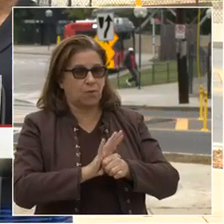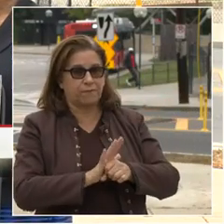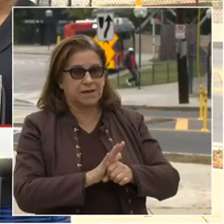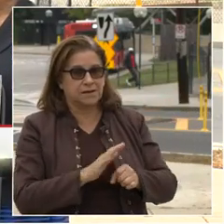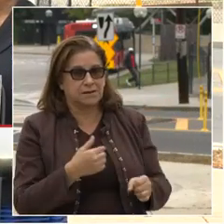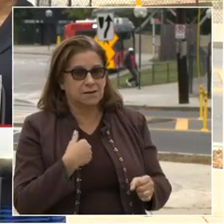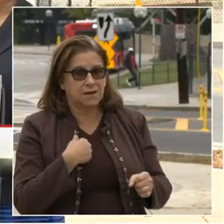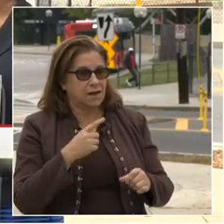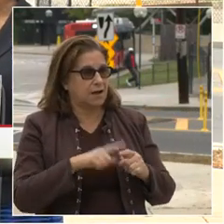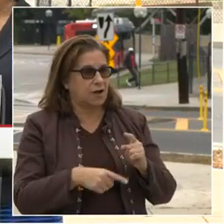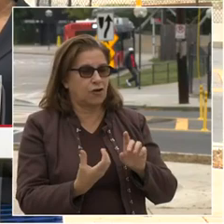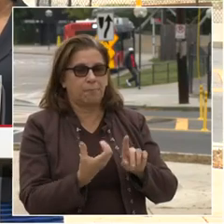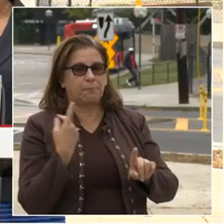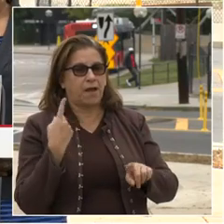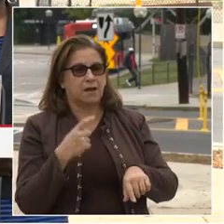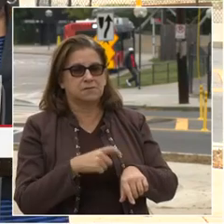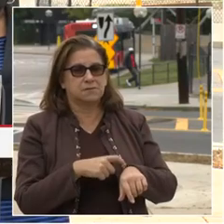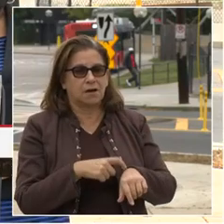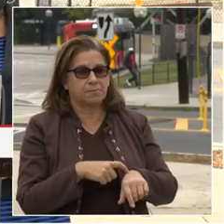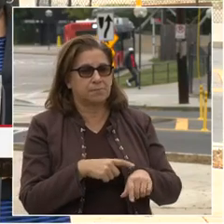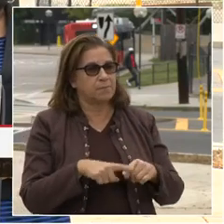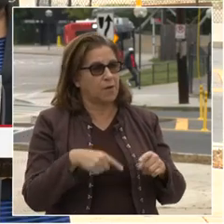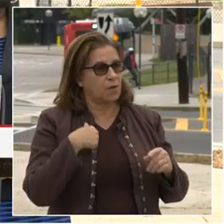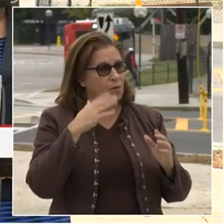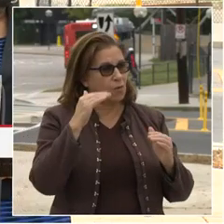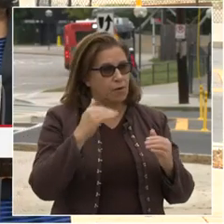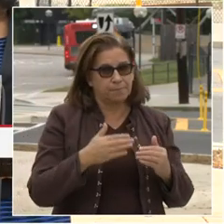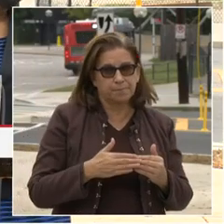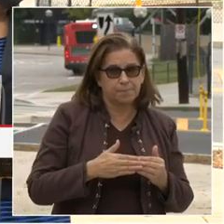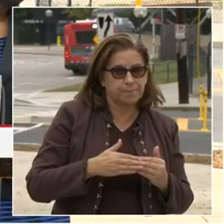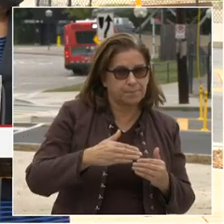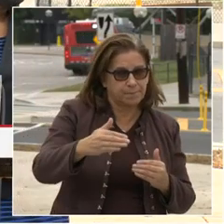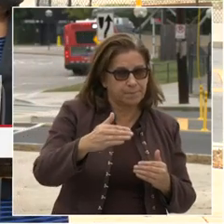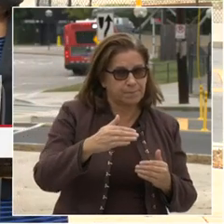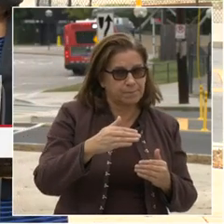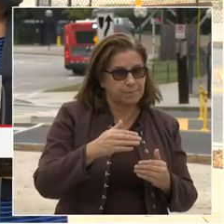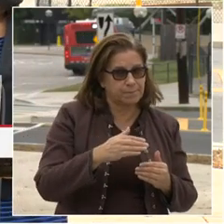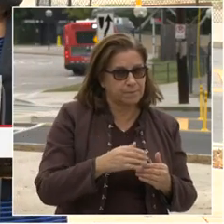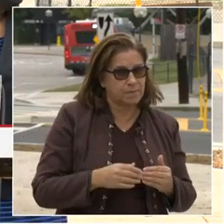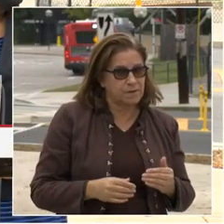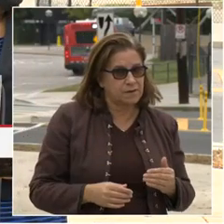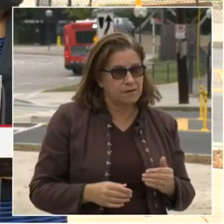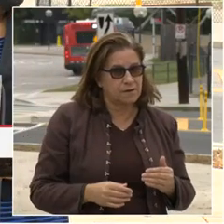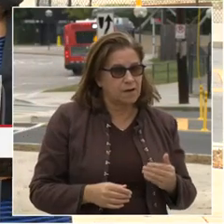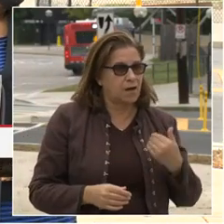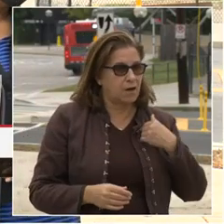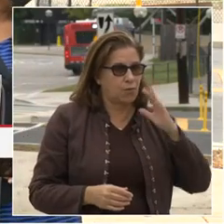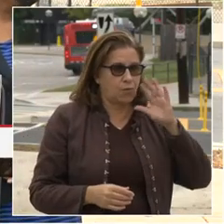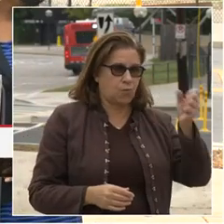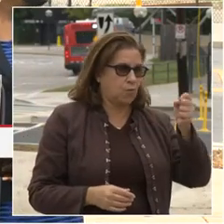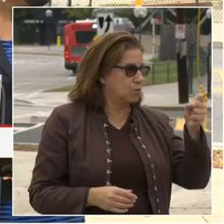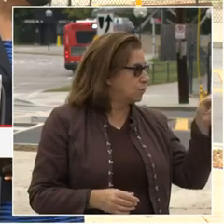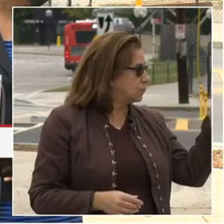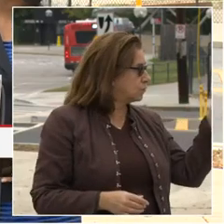moving forward. Well, that's what I just said. Okay. Okay. I'm gonna hold you to it. Please do, because we don't